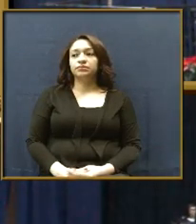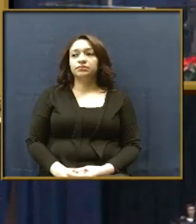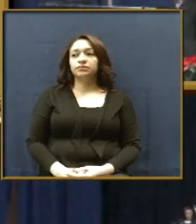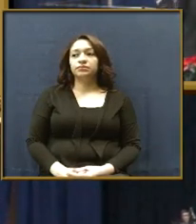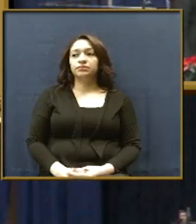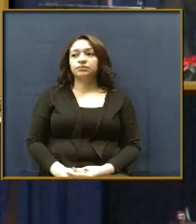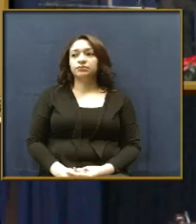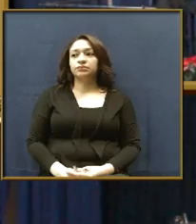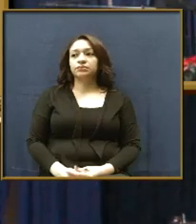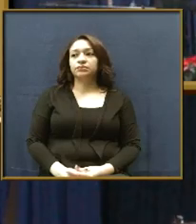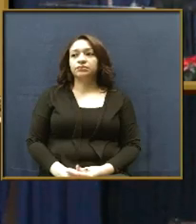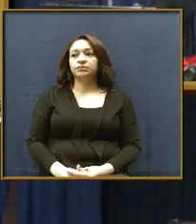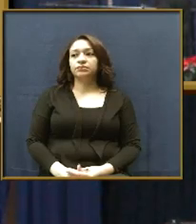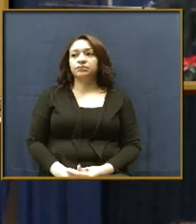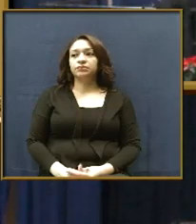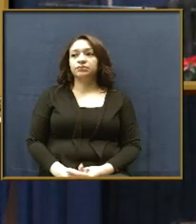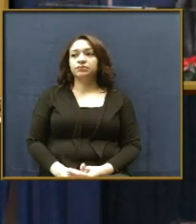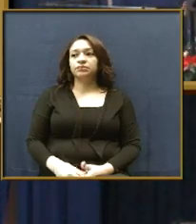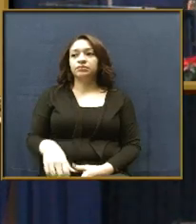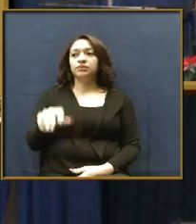Evangelina Nicole Perez.